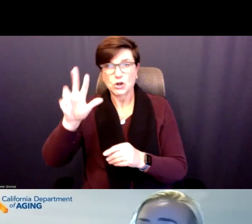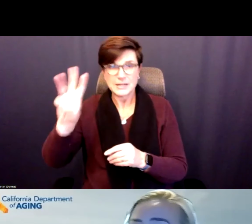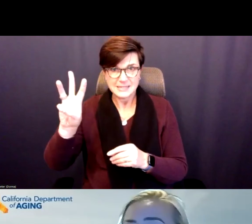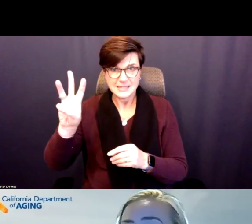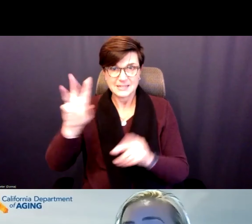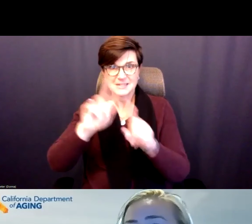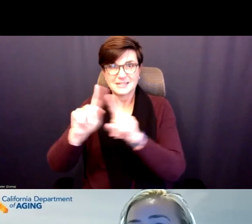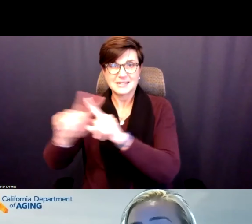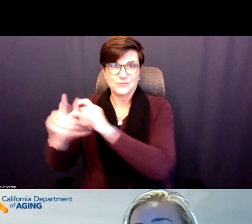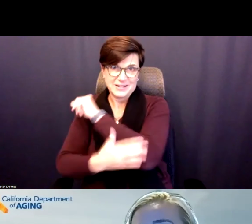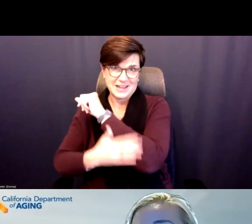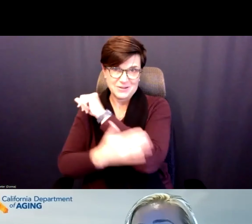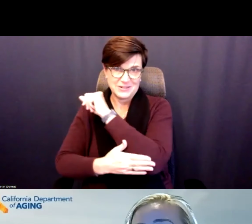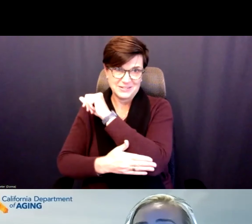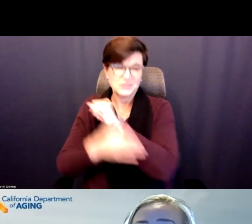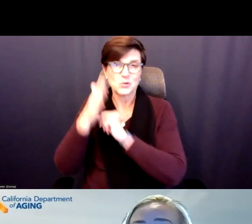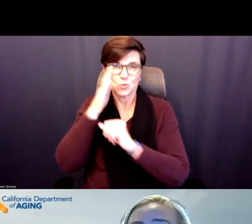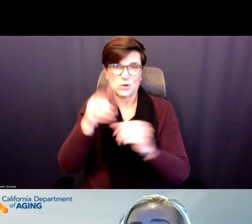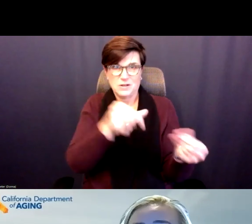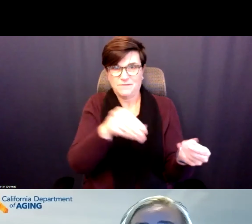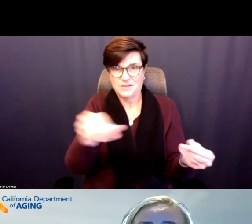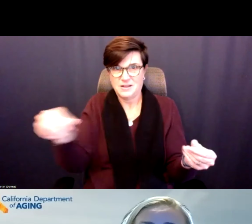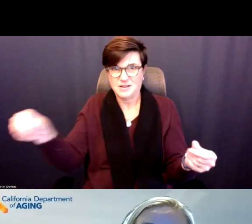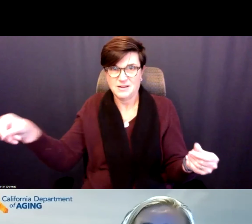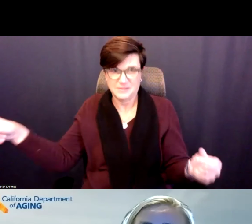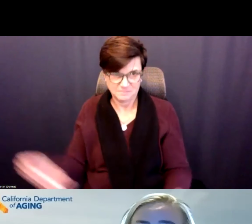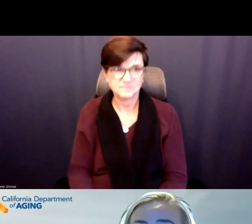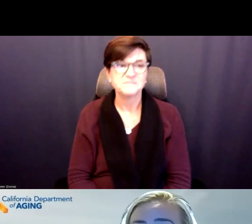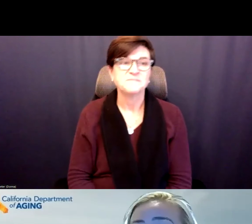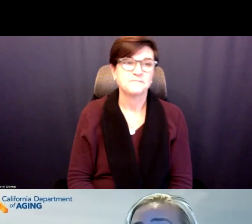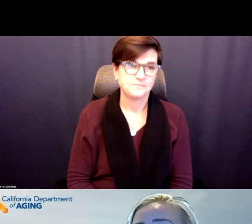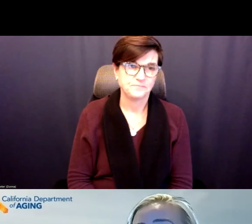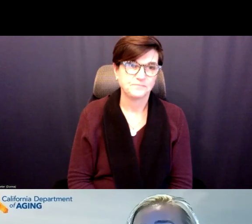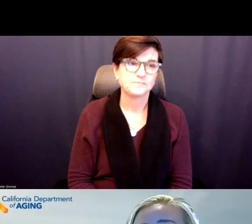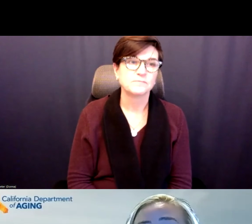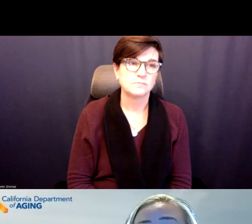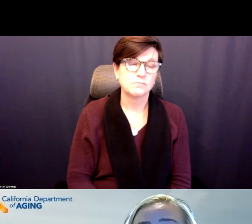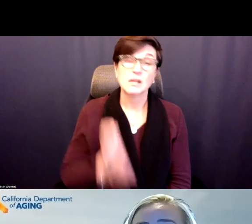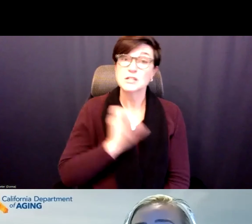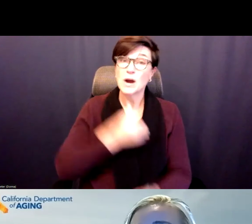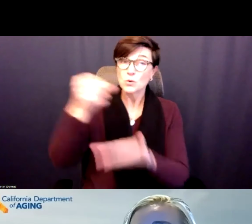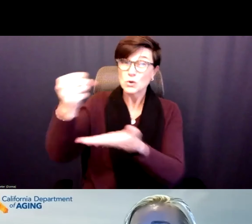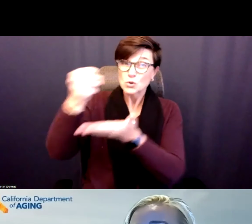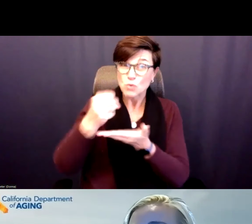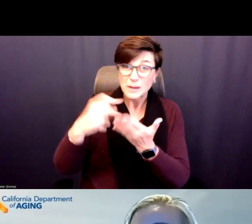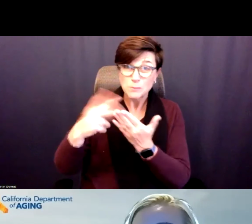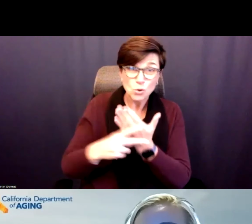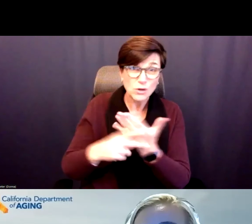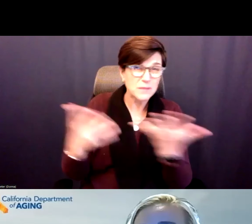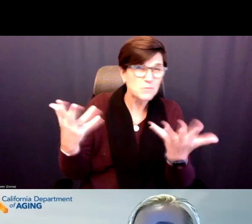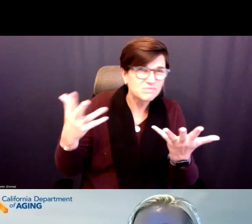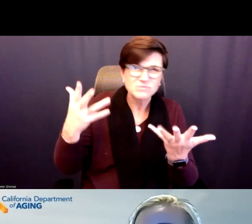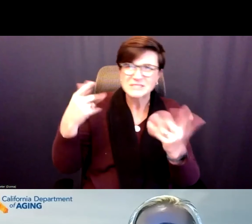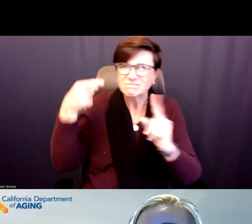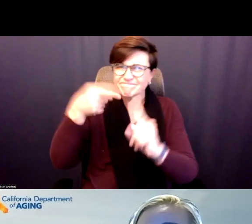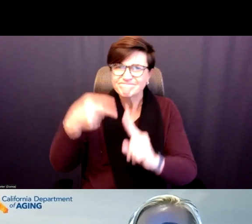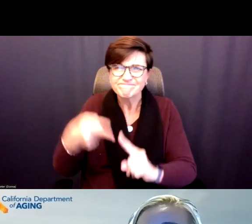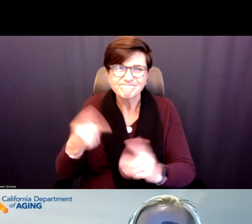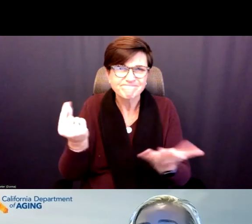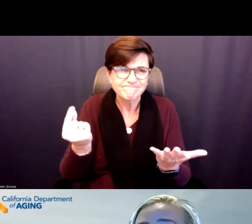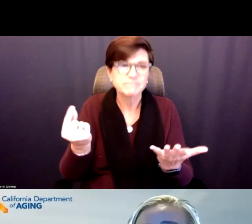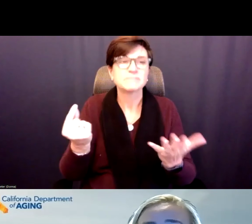funds. Next slide. When we think about our grant program priorities, we're really centered on equity,